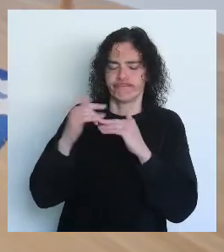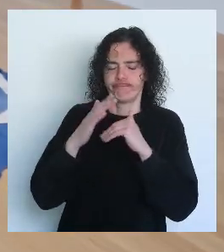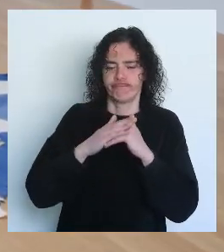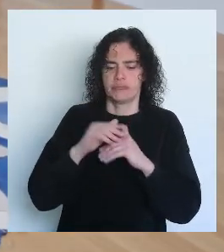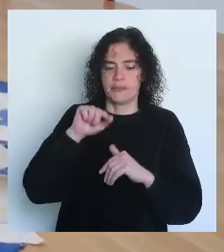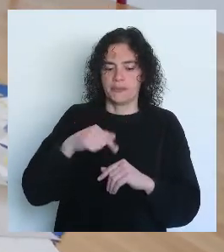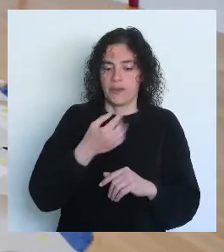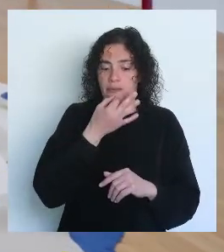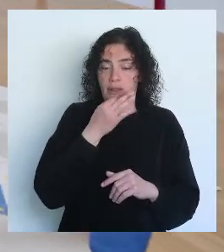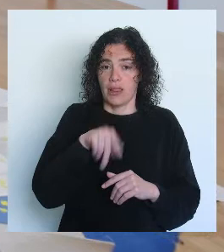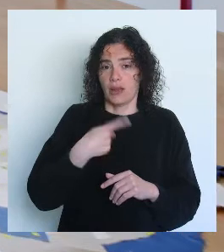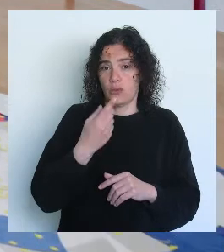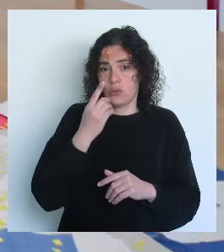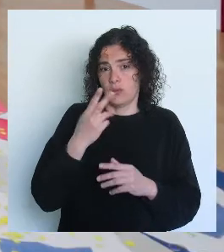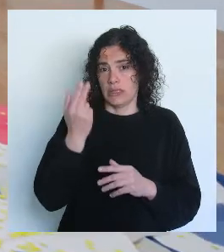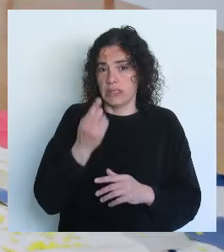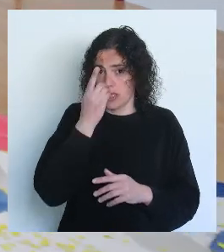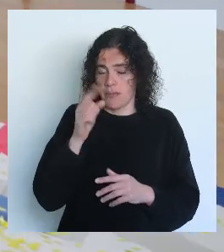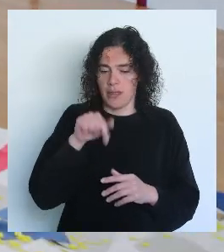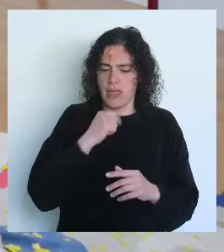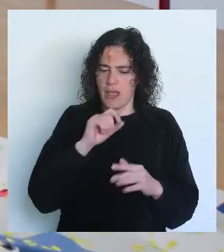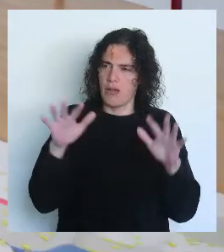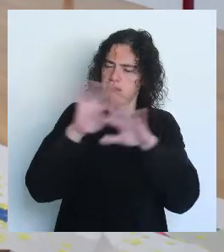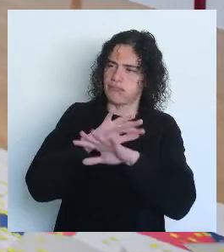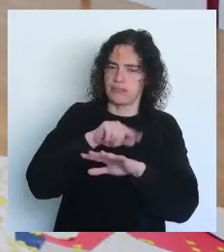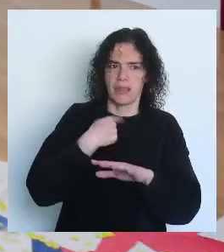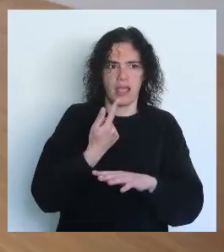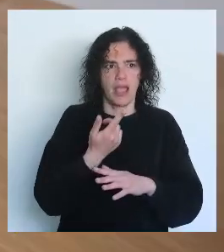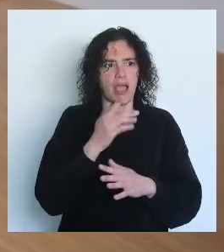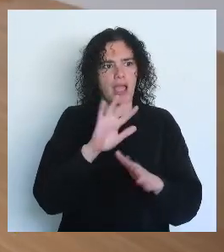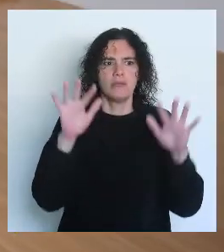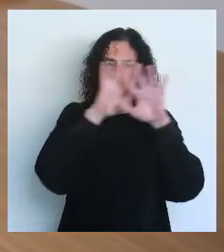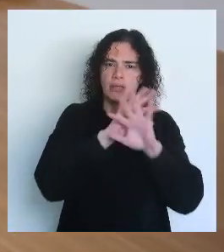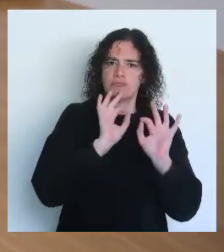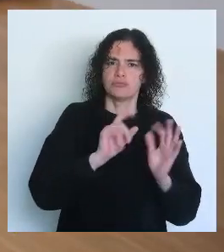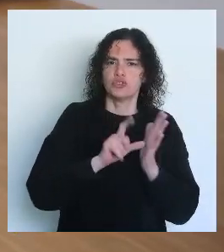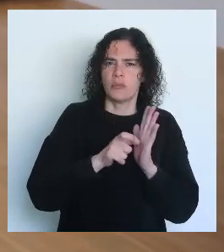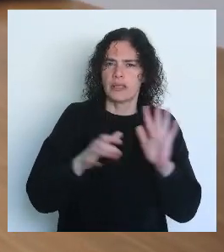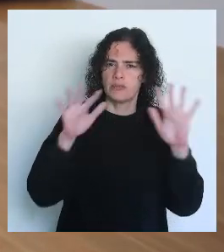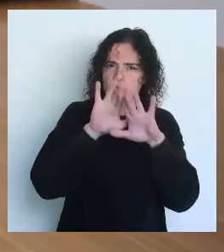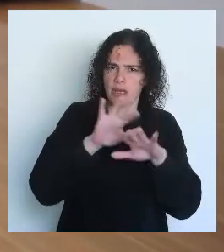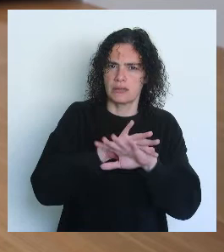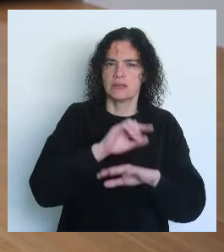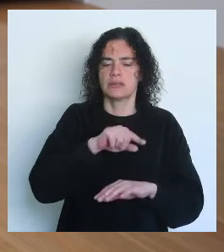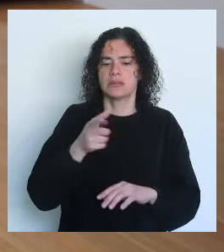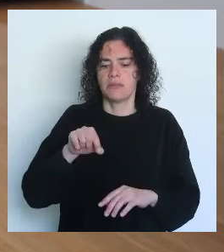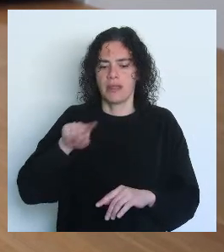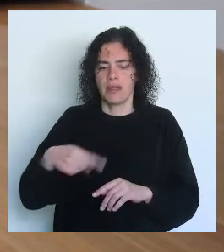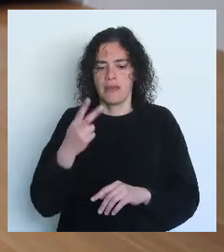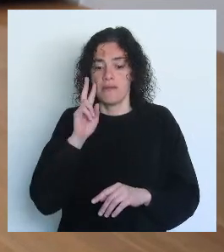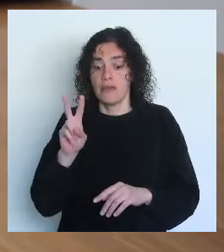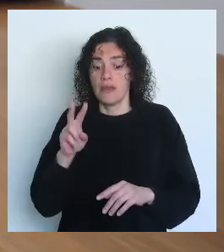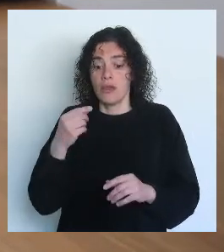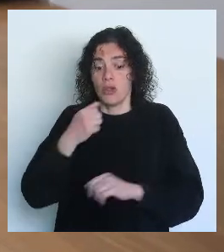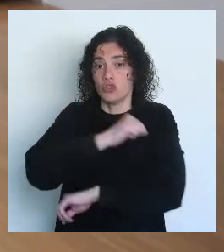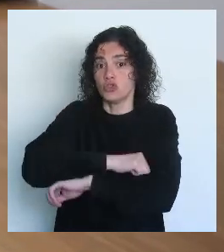So when we're talking about the Gerhard Richter painting, you had this ambiguity of pure abstraction, geometrical abstraction,